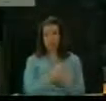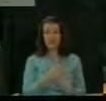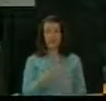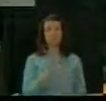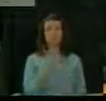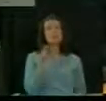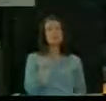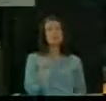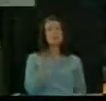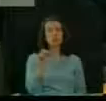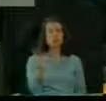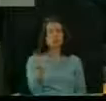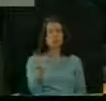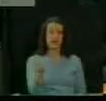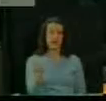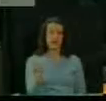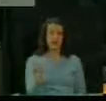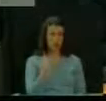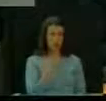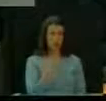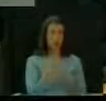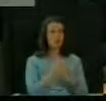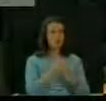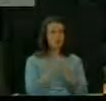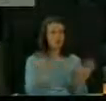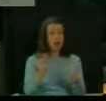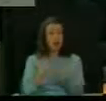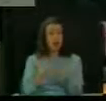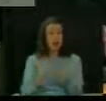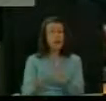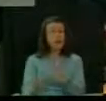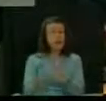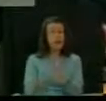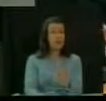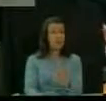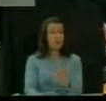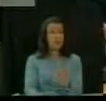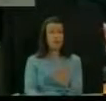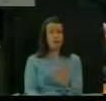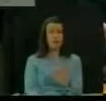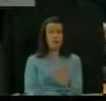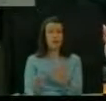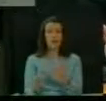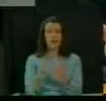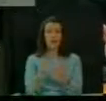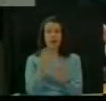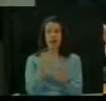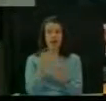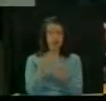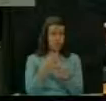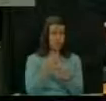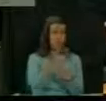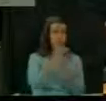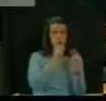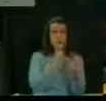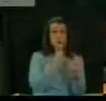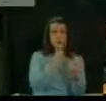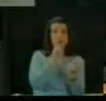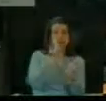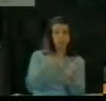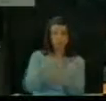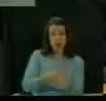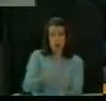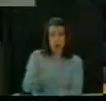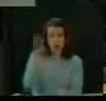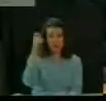to be done, and I think we had some good clarifications, and it was pretty simple, and it was by a party outside of this government.